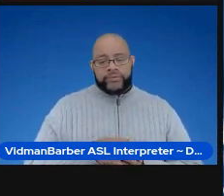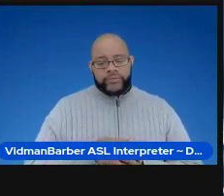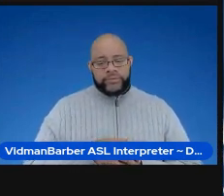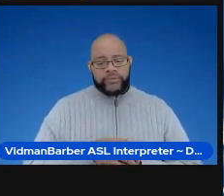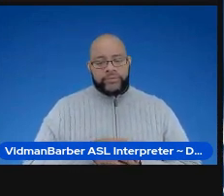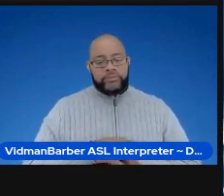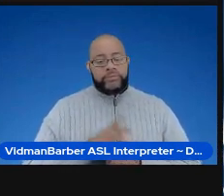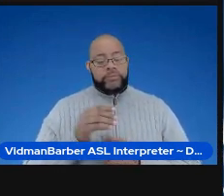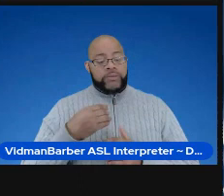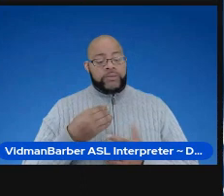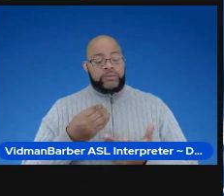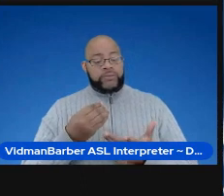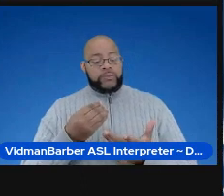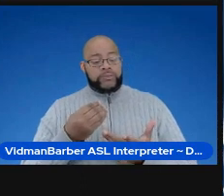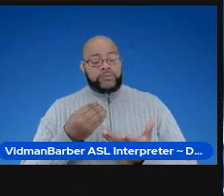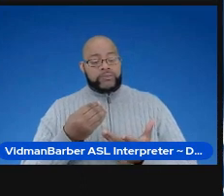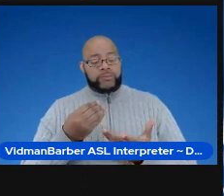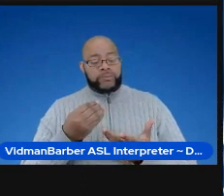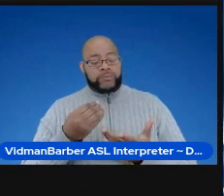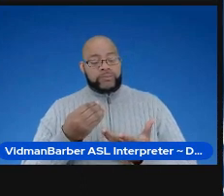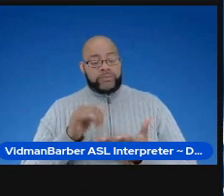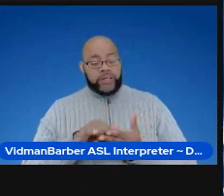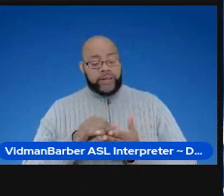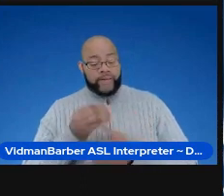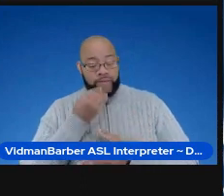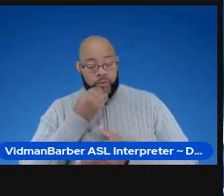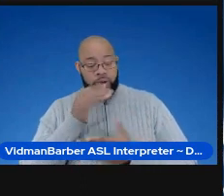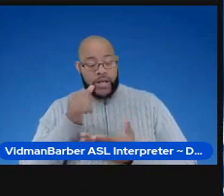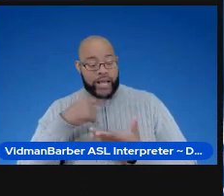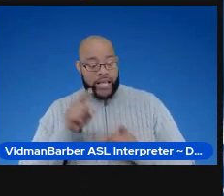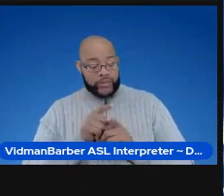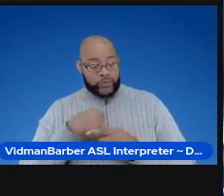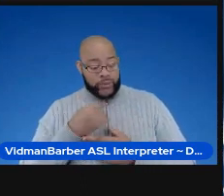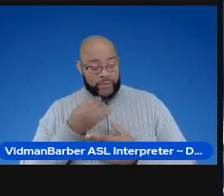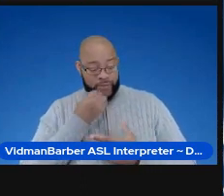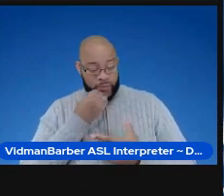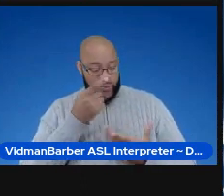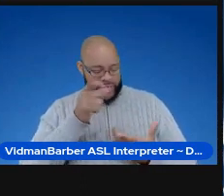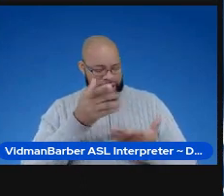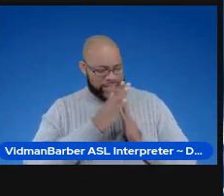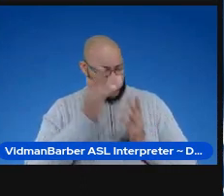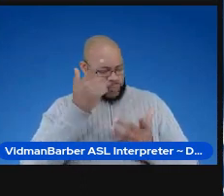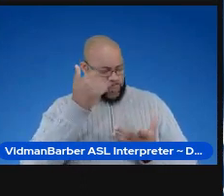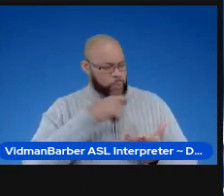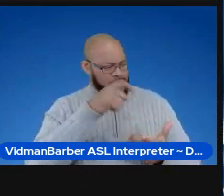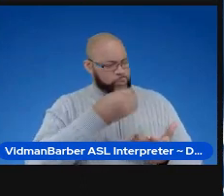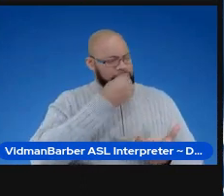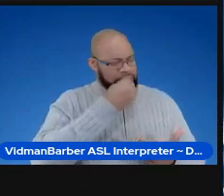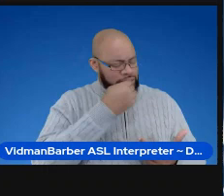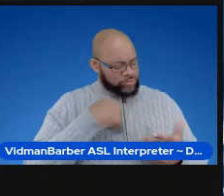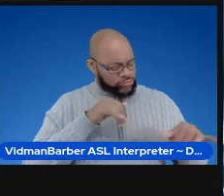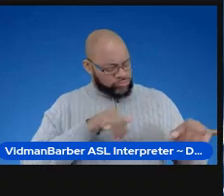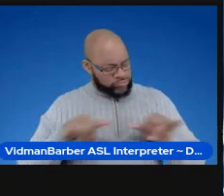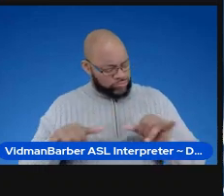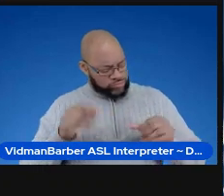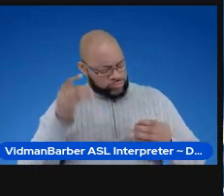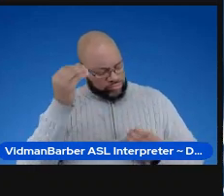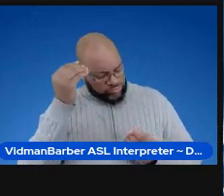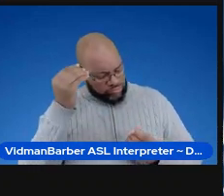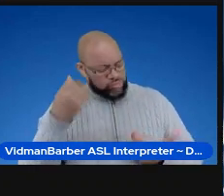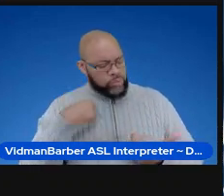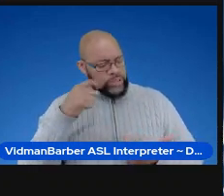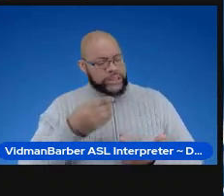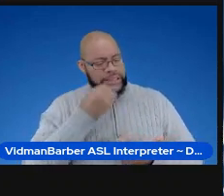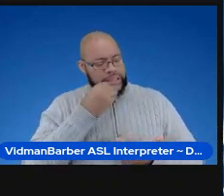food, and then as food, we need to ask ourselves, why do we need to eat? And we need to